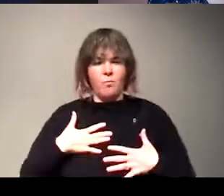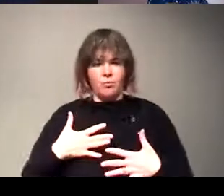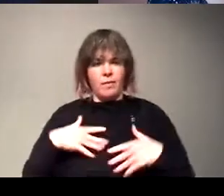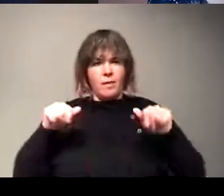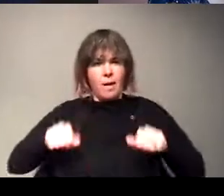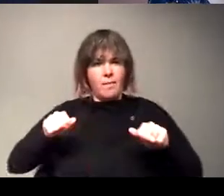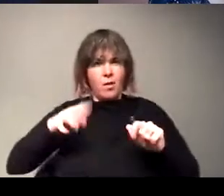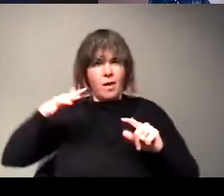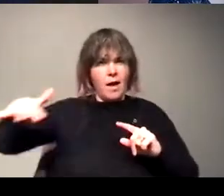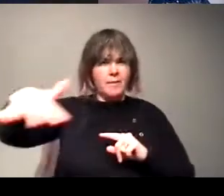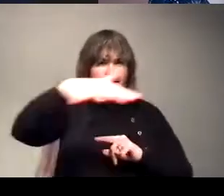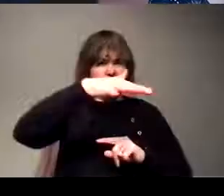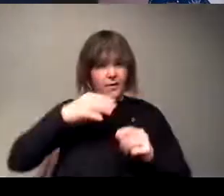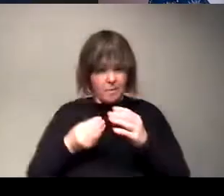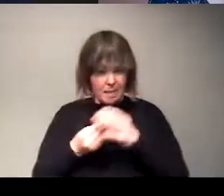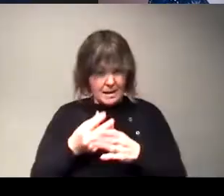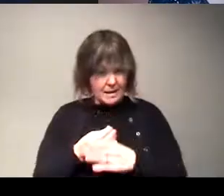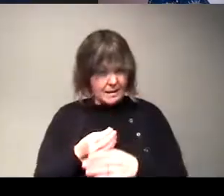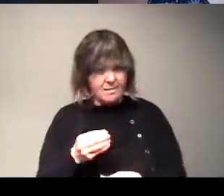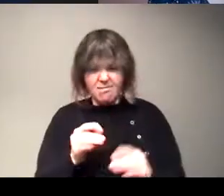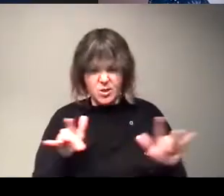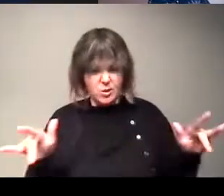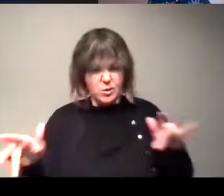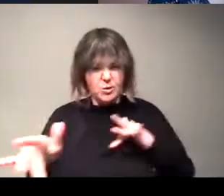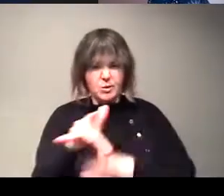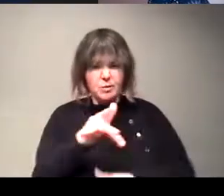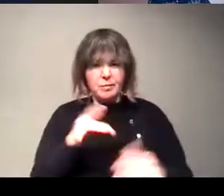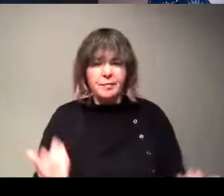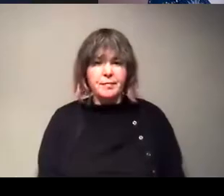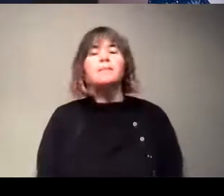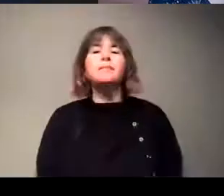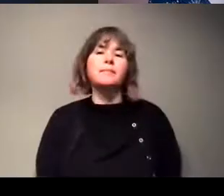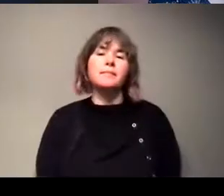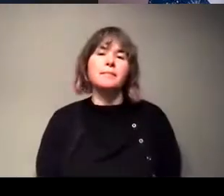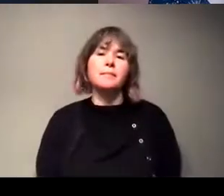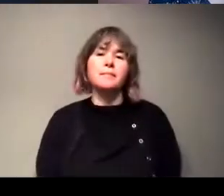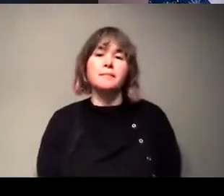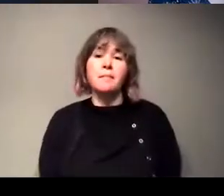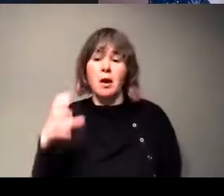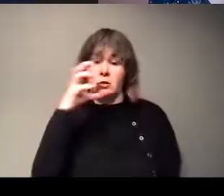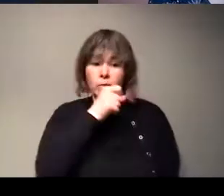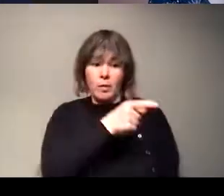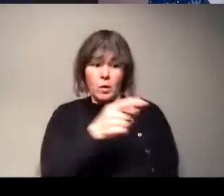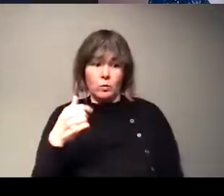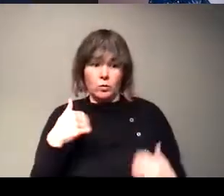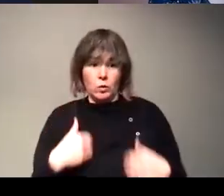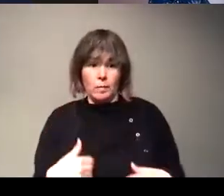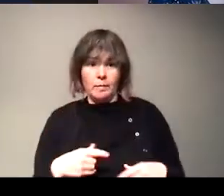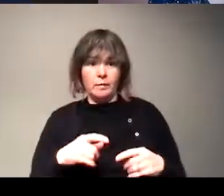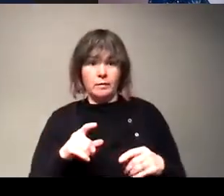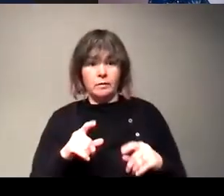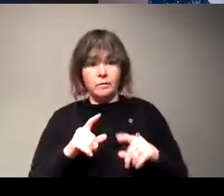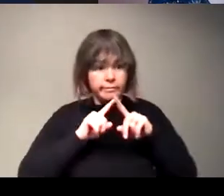don't see a lot of plants on Tatooine. And, a lot of, assuming that the humans there are also oxygen